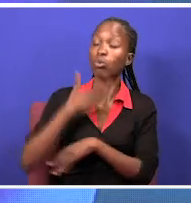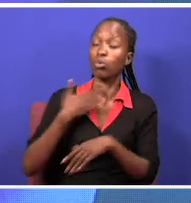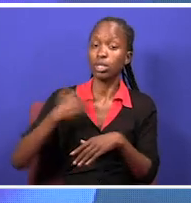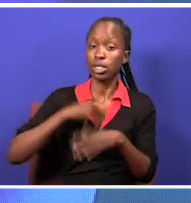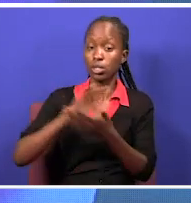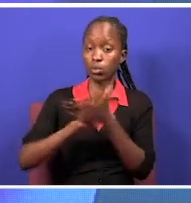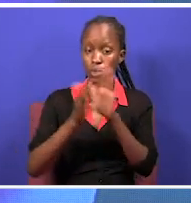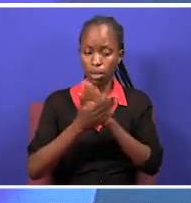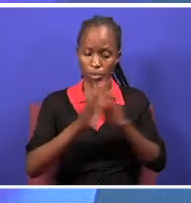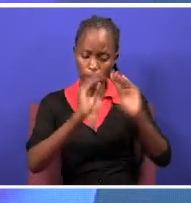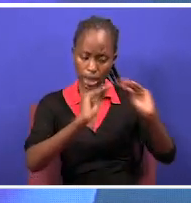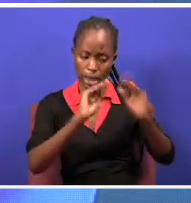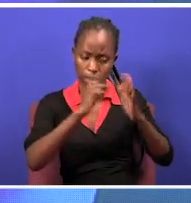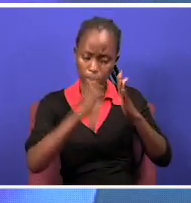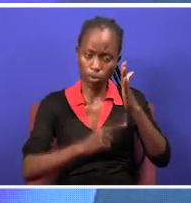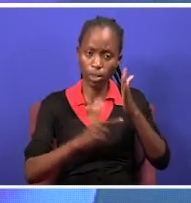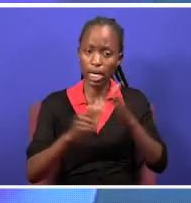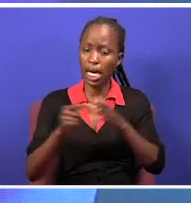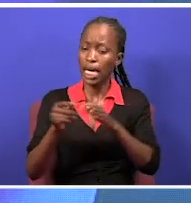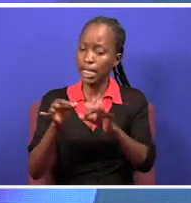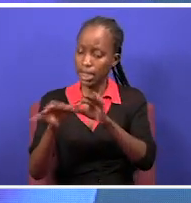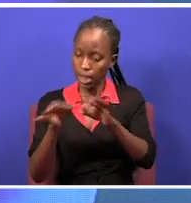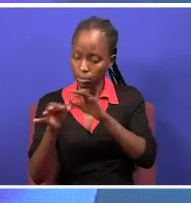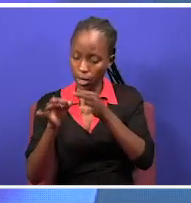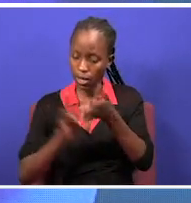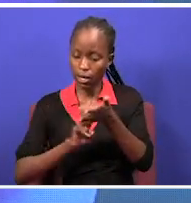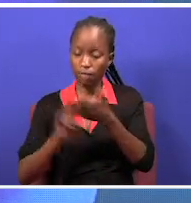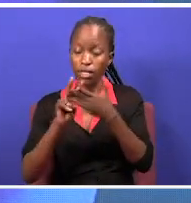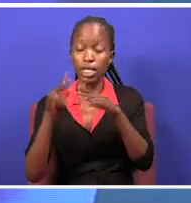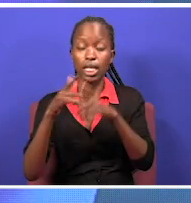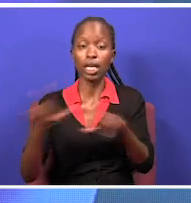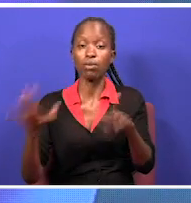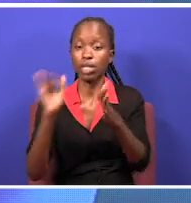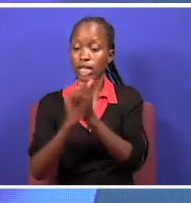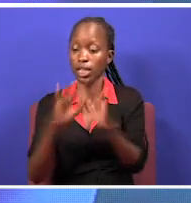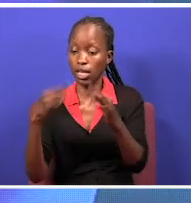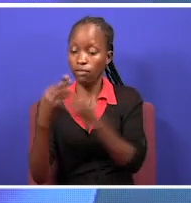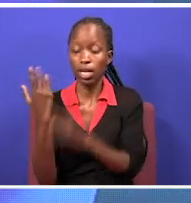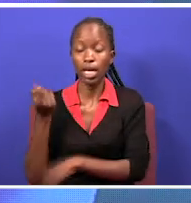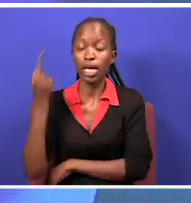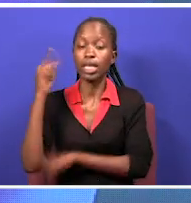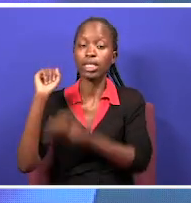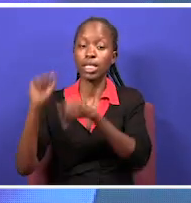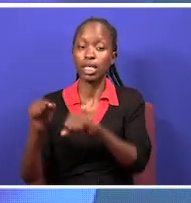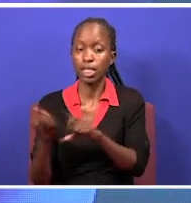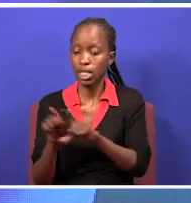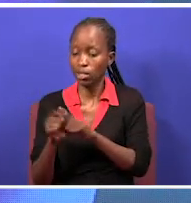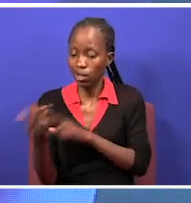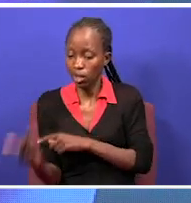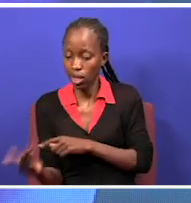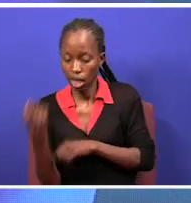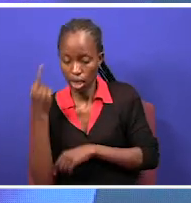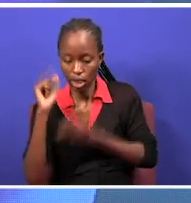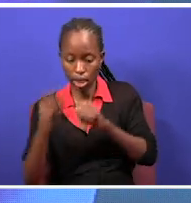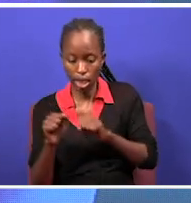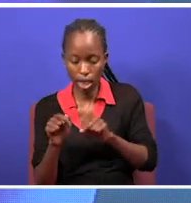What is teaching? Teaching is explaining the scriptures in a language that the family can understand. The young children, the